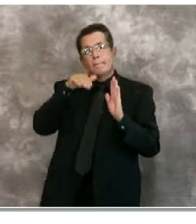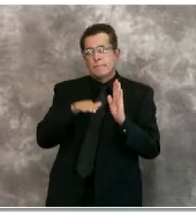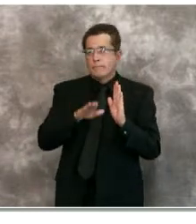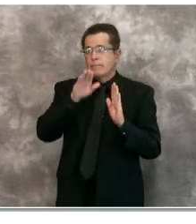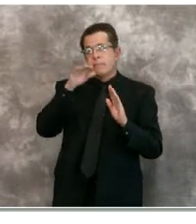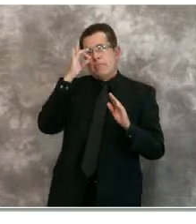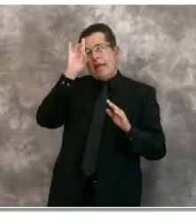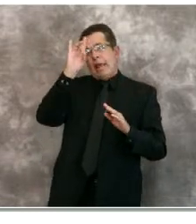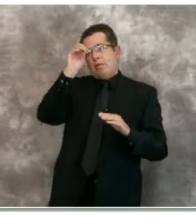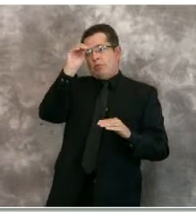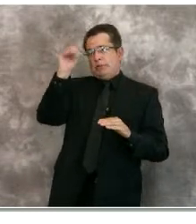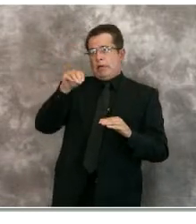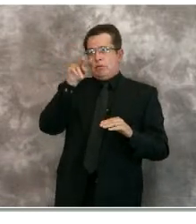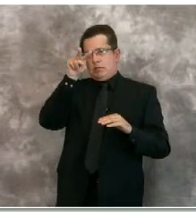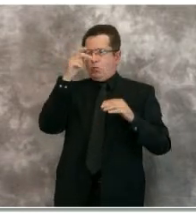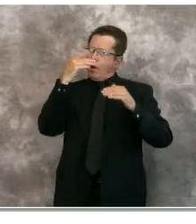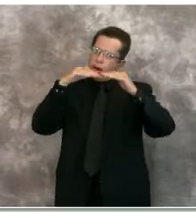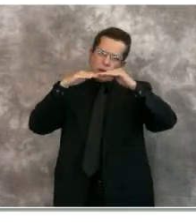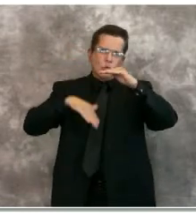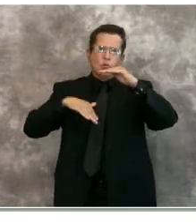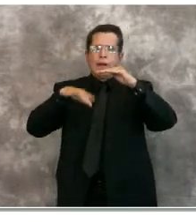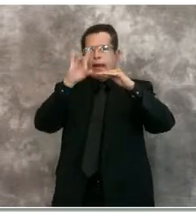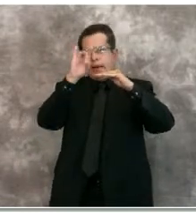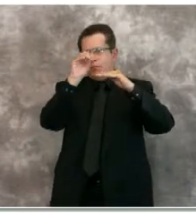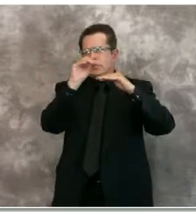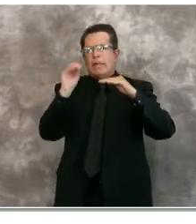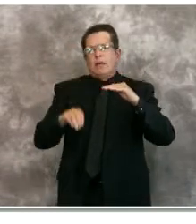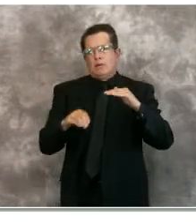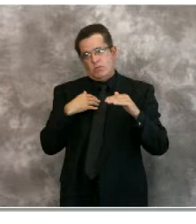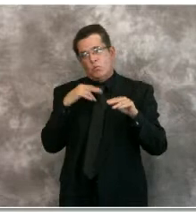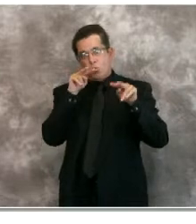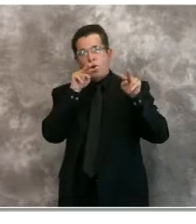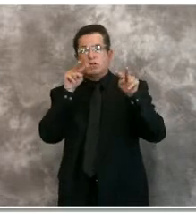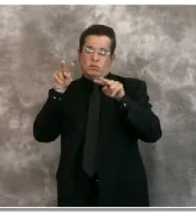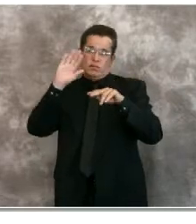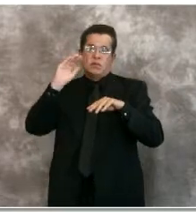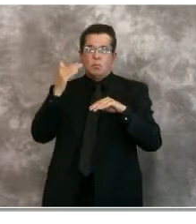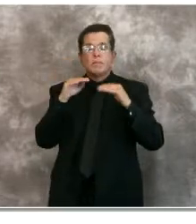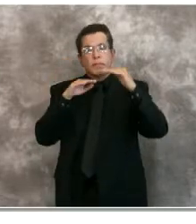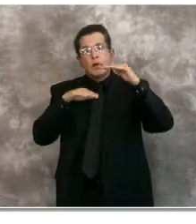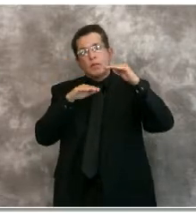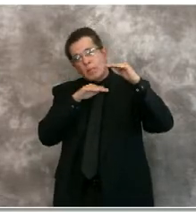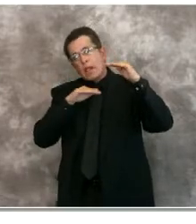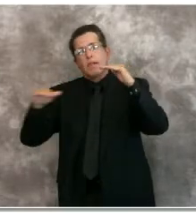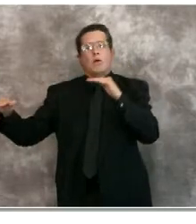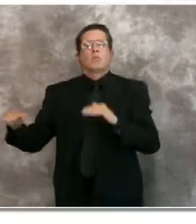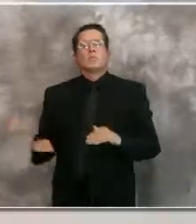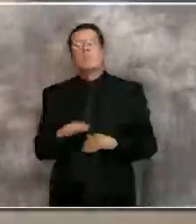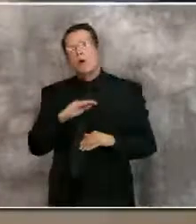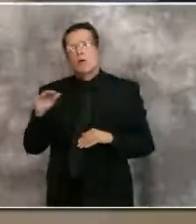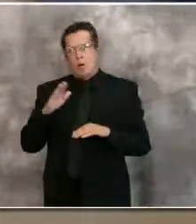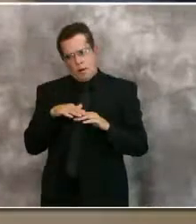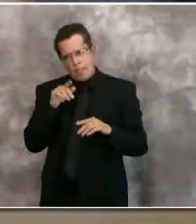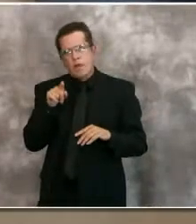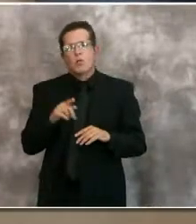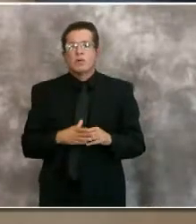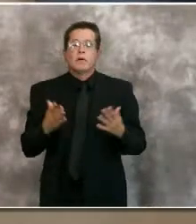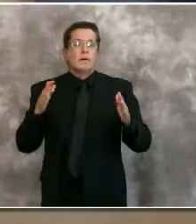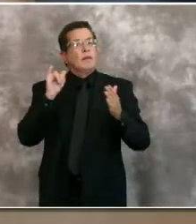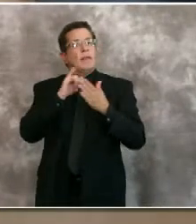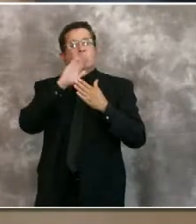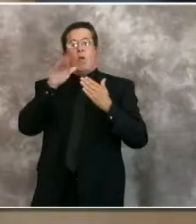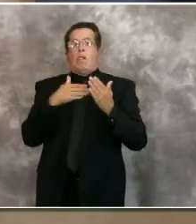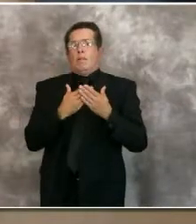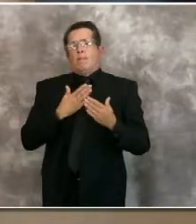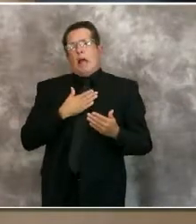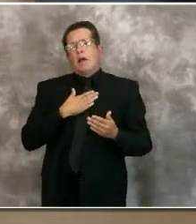being a trigger that we look at. And so, again, holding relatively stable across the board there. That concludes my